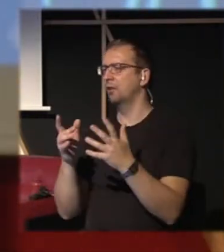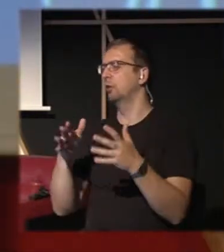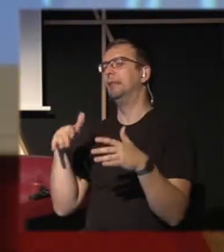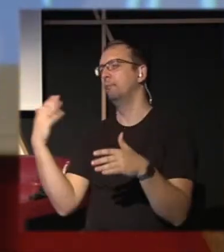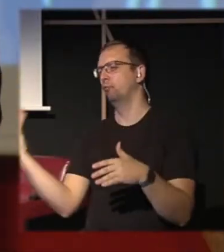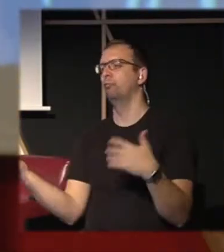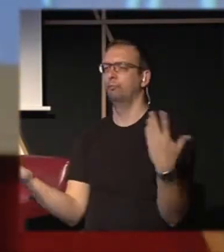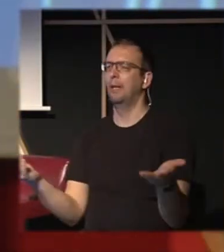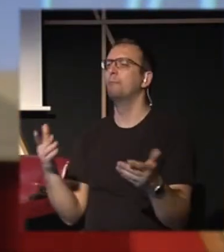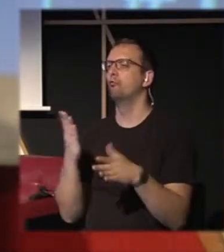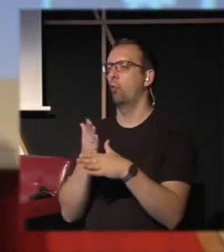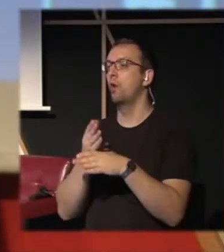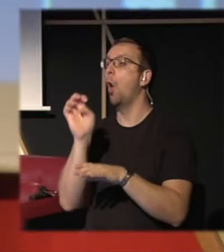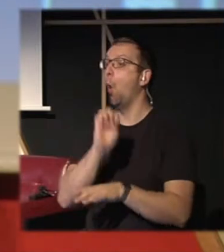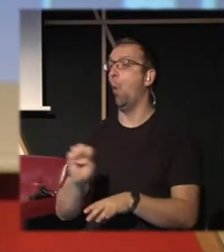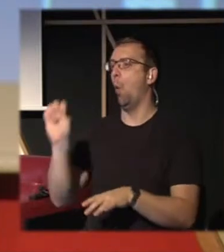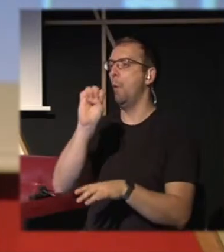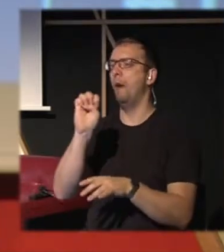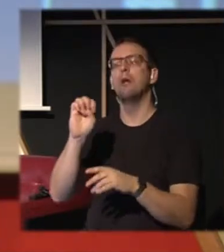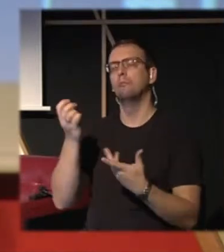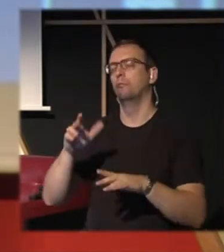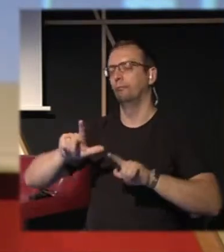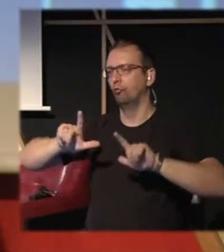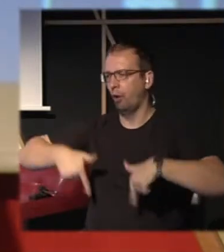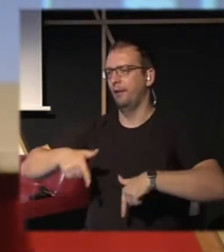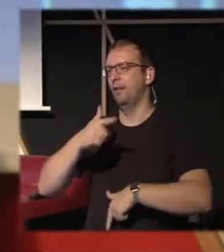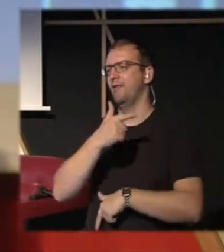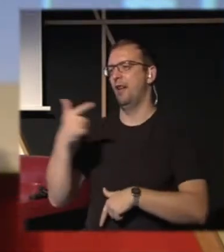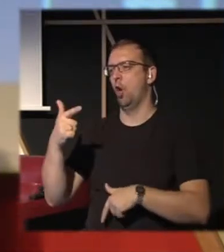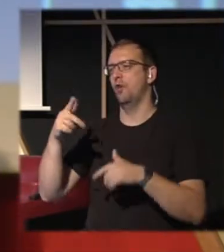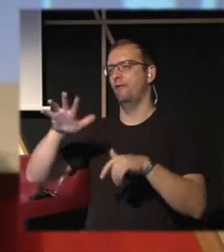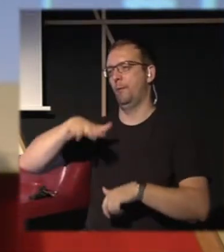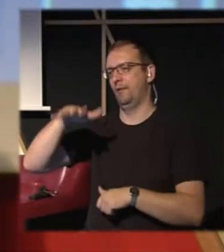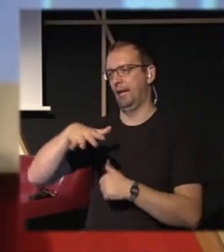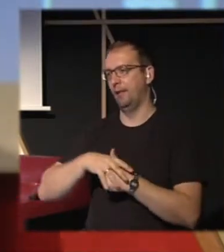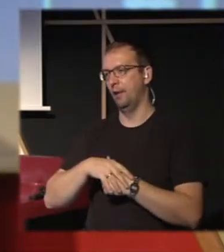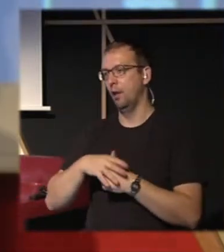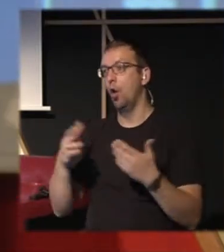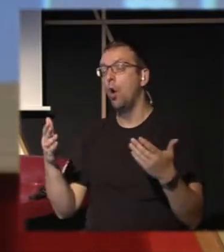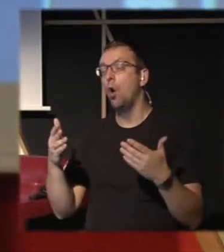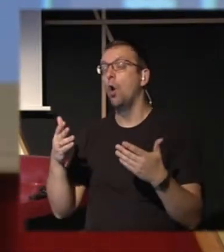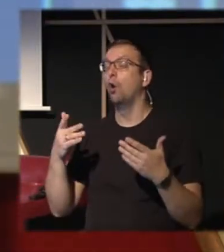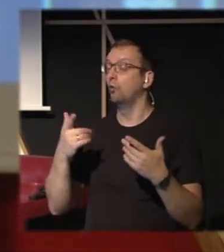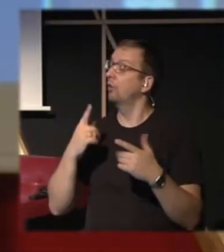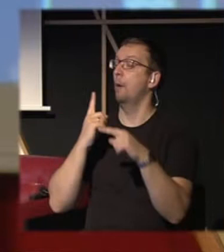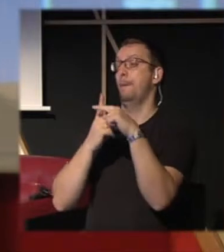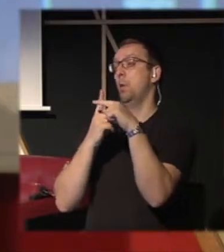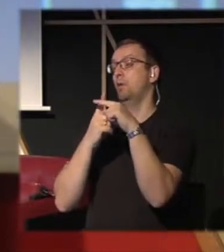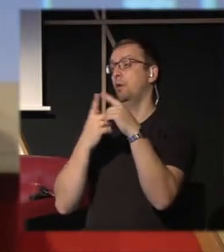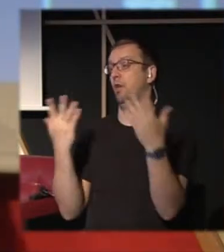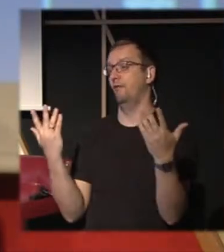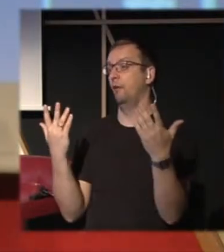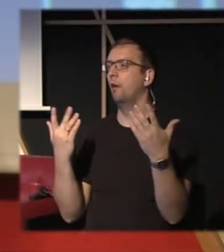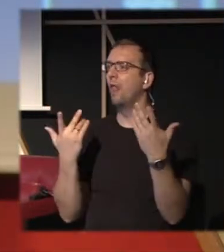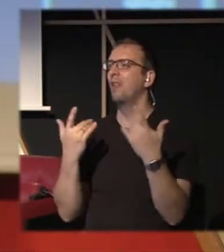now in this panel session, we want to have a look on the changes which have happened throughout the last years.